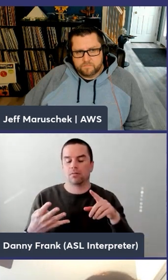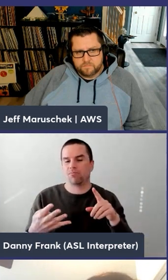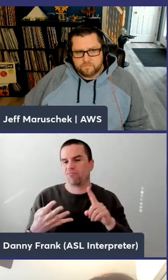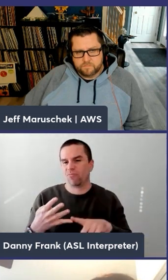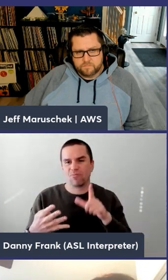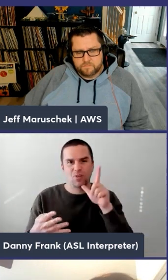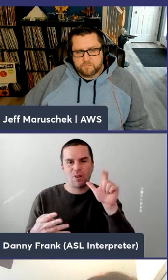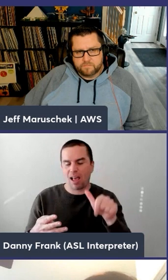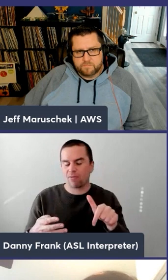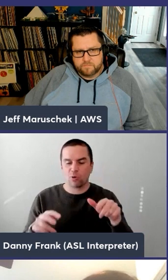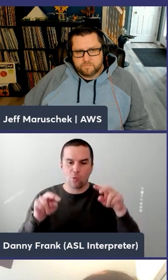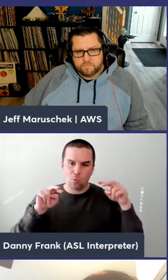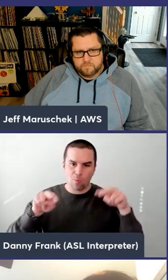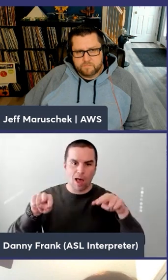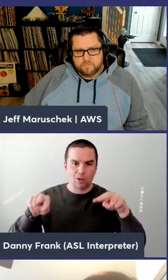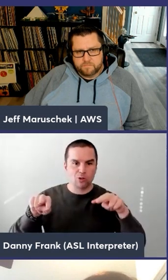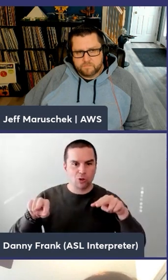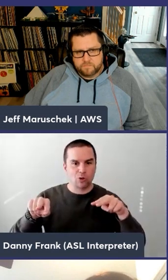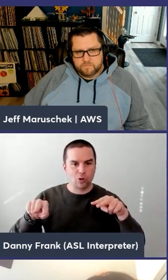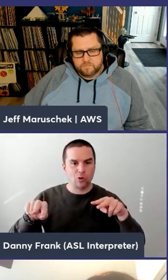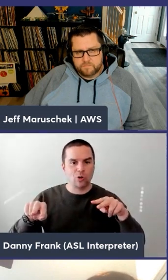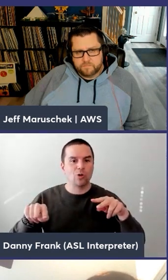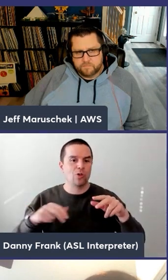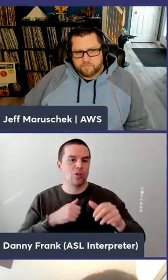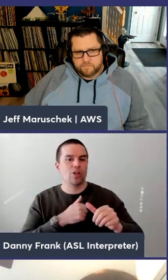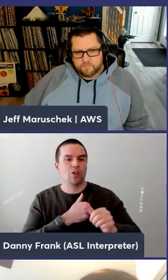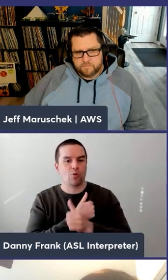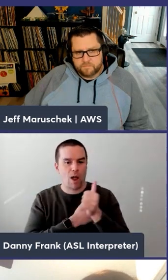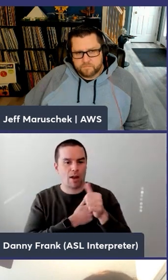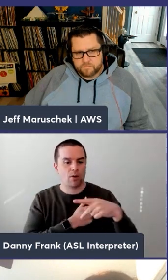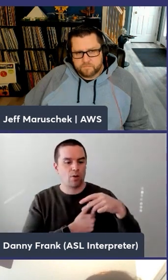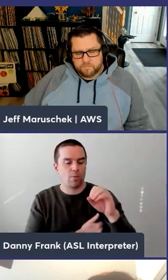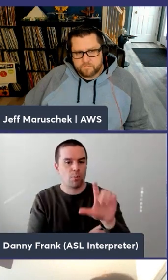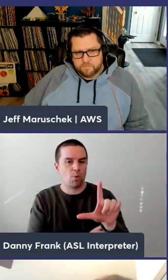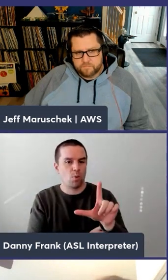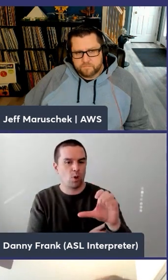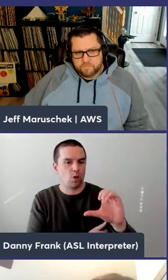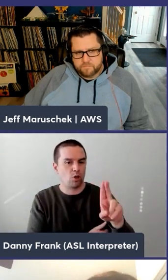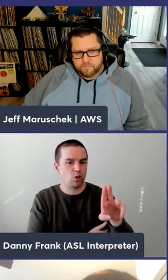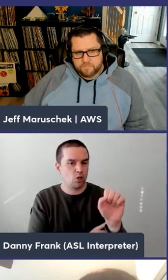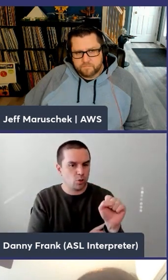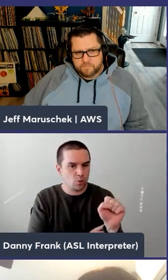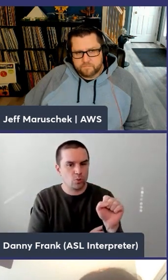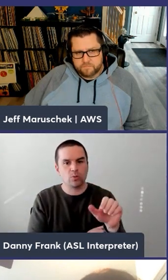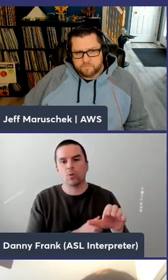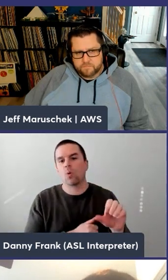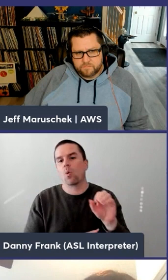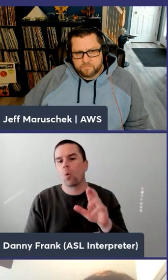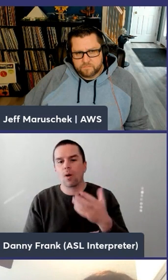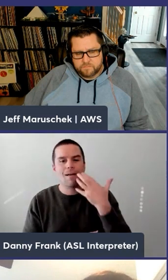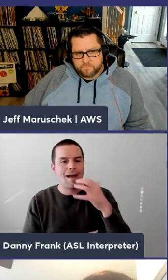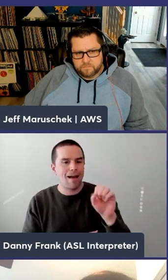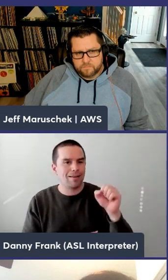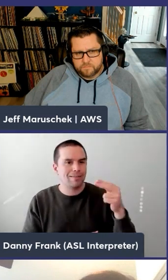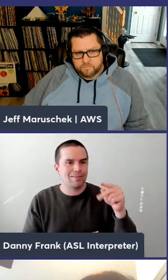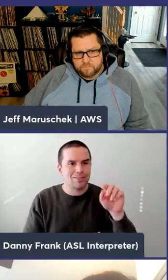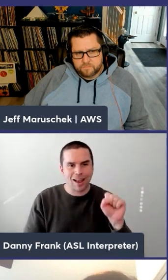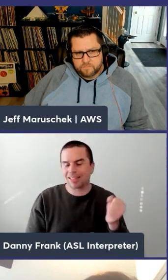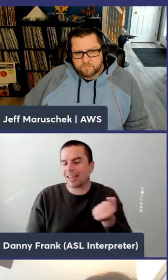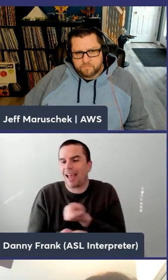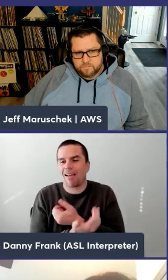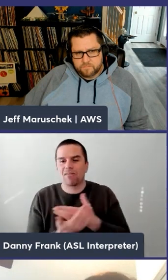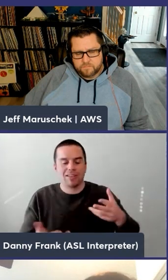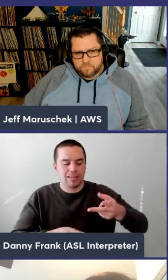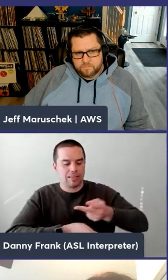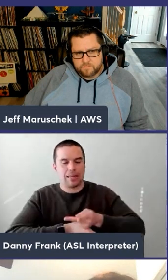thread pool queues and or the hot shards. All that is taken care of by the system. Right? The